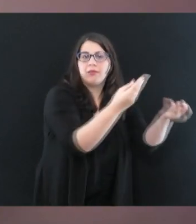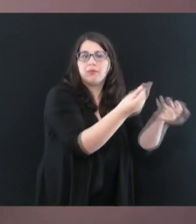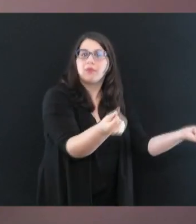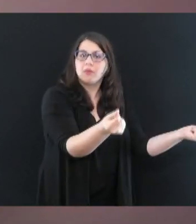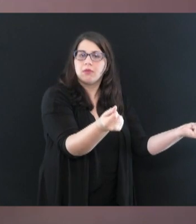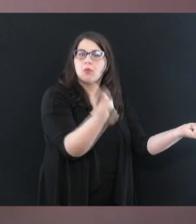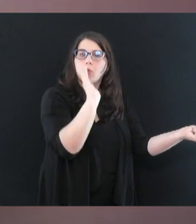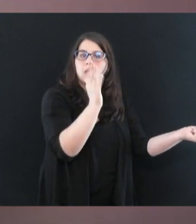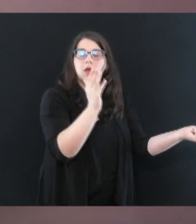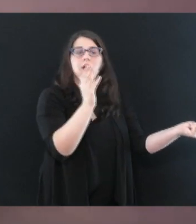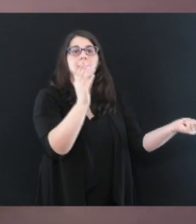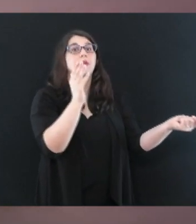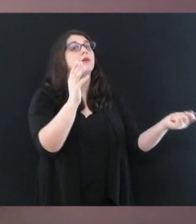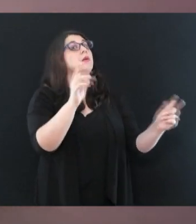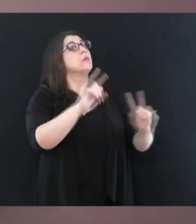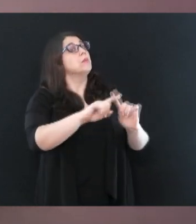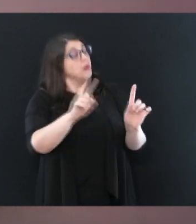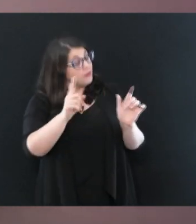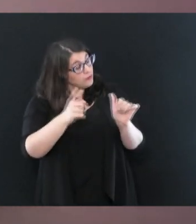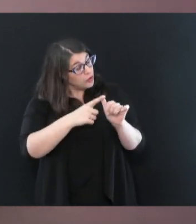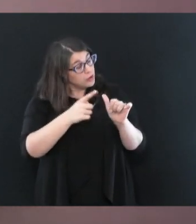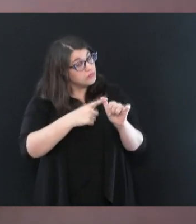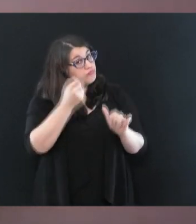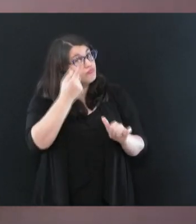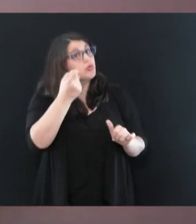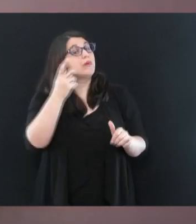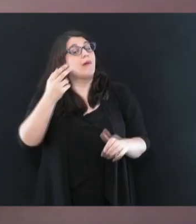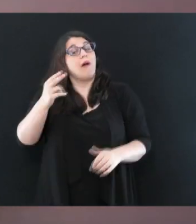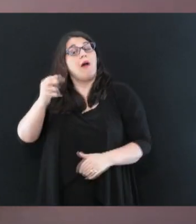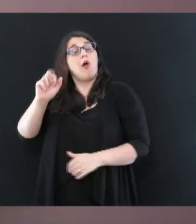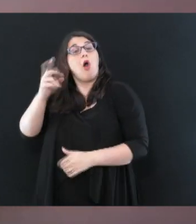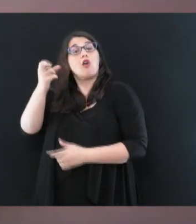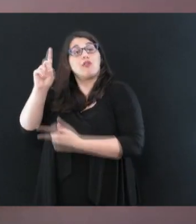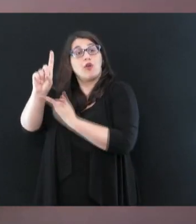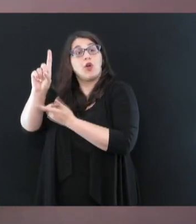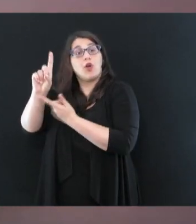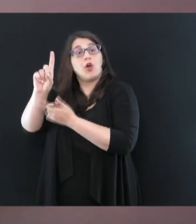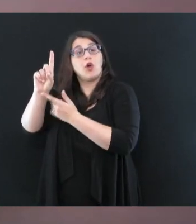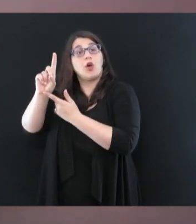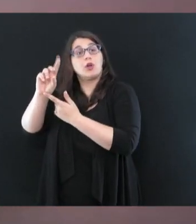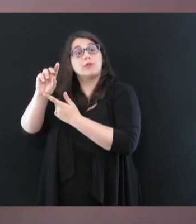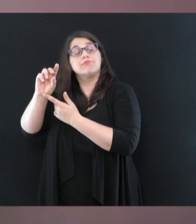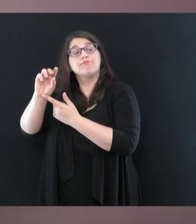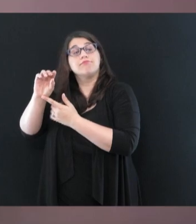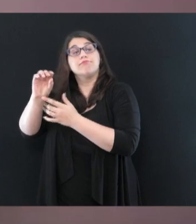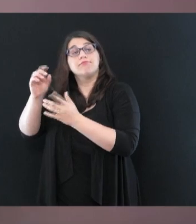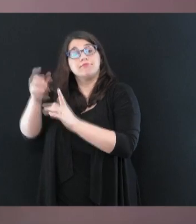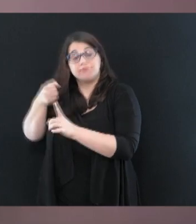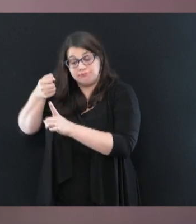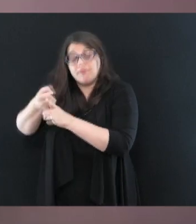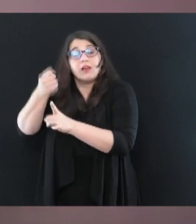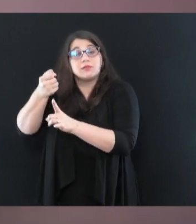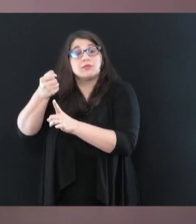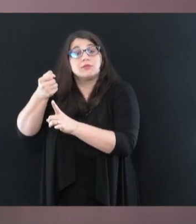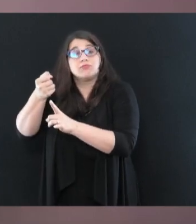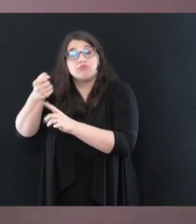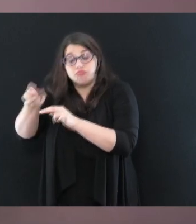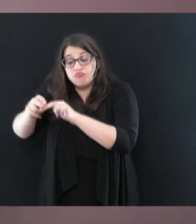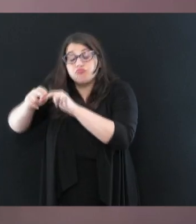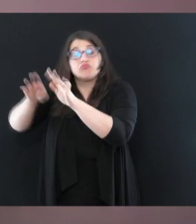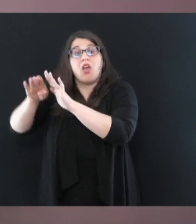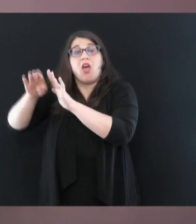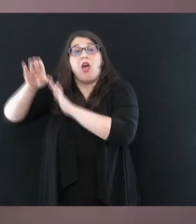rate will go up. The Harvard metric will go up because we're identifying more people. But as we can get those